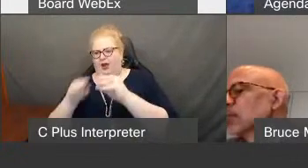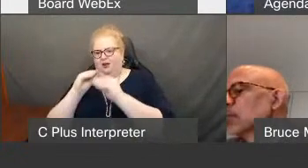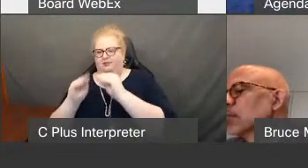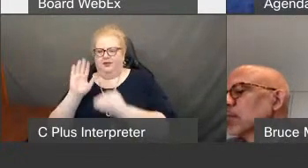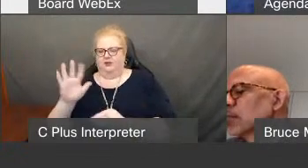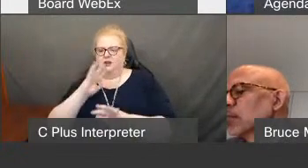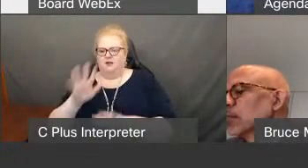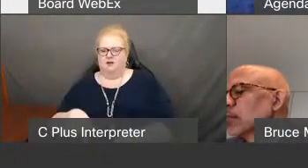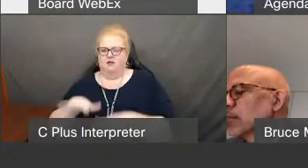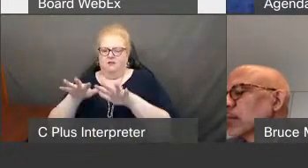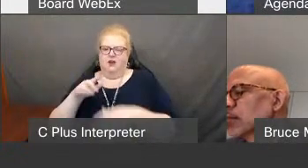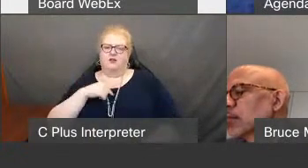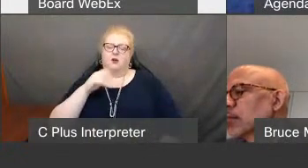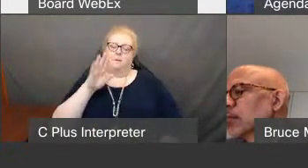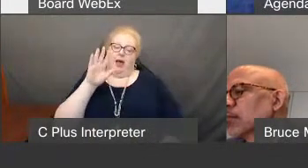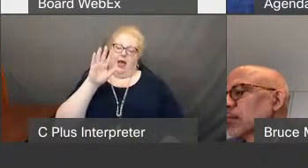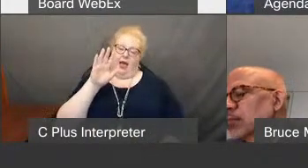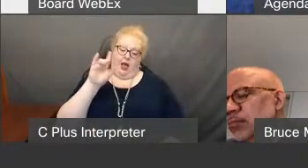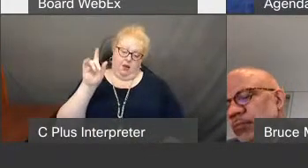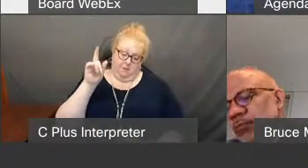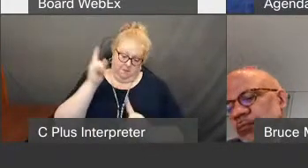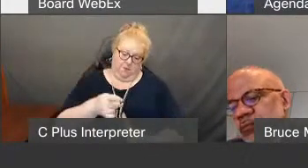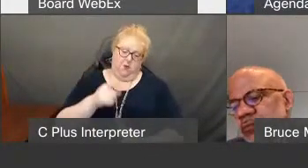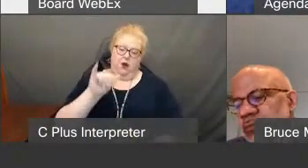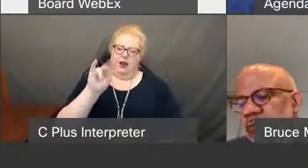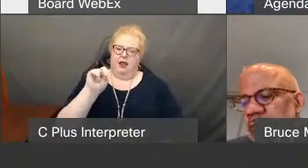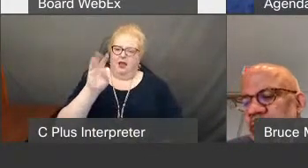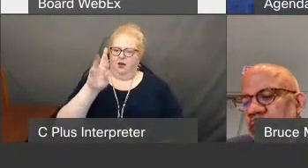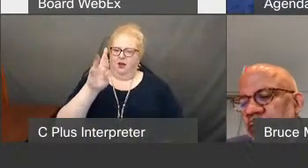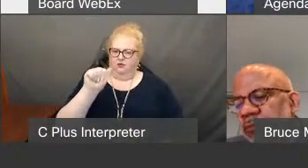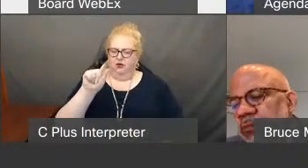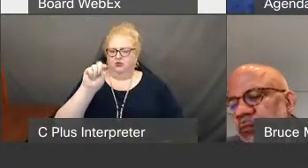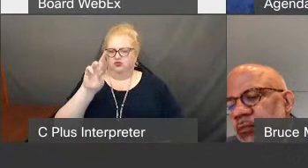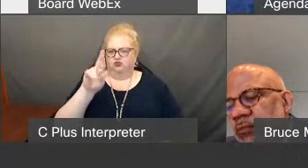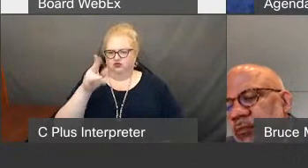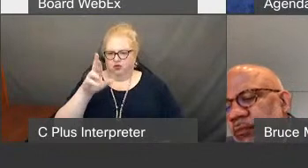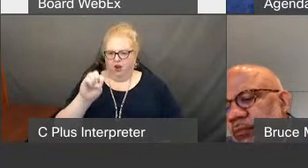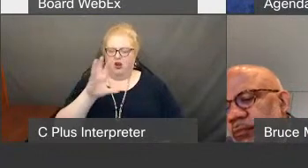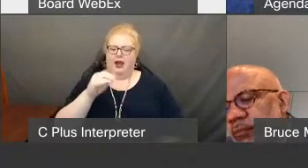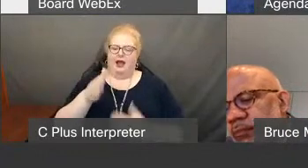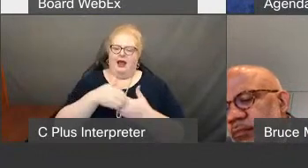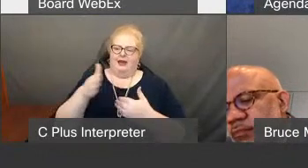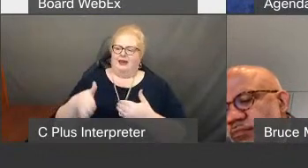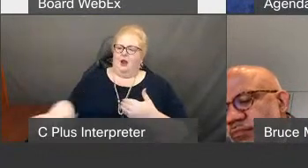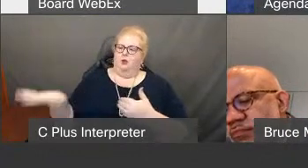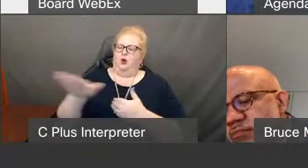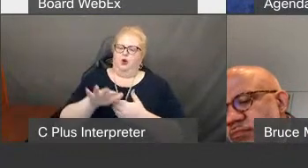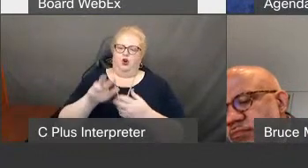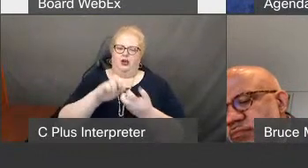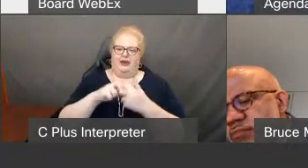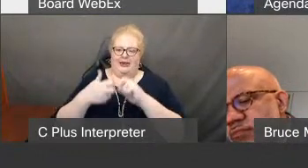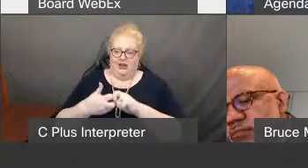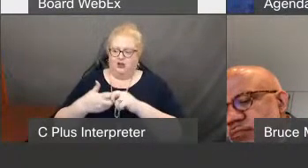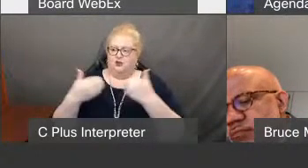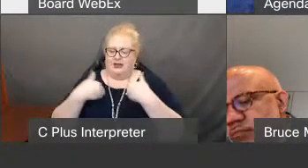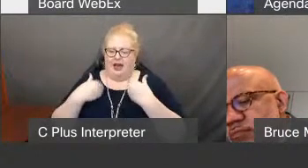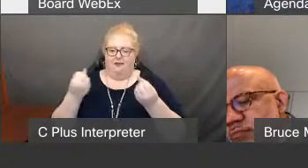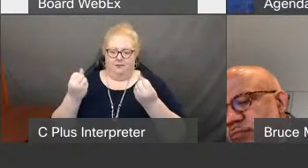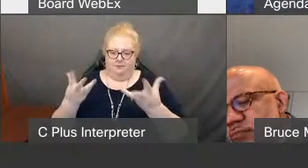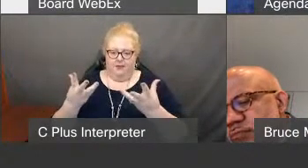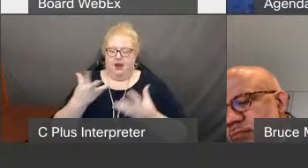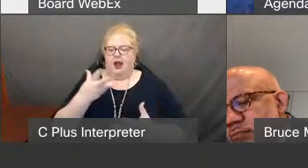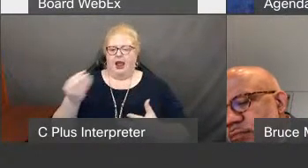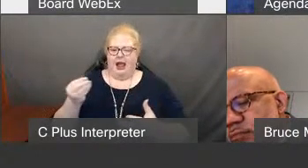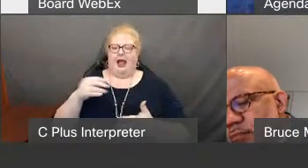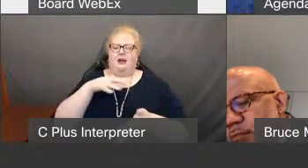it's infrastructure, it's neighborhood issues, it's developing a neighborhood study to say, what do our neighborhoods want? And